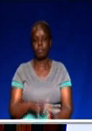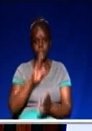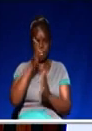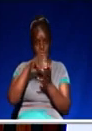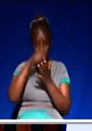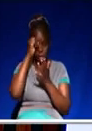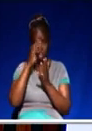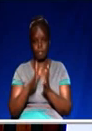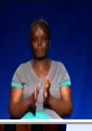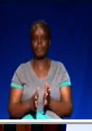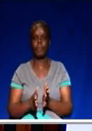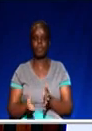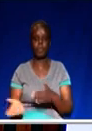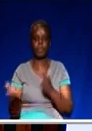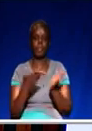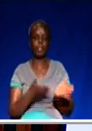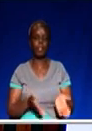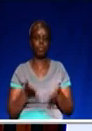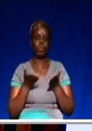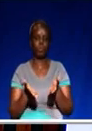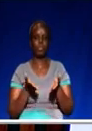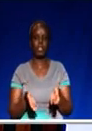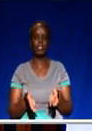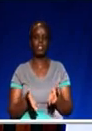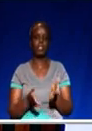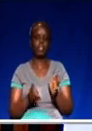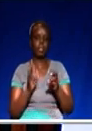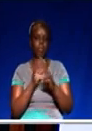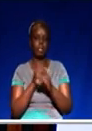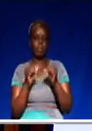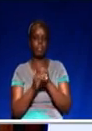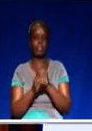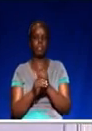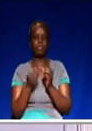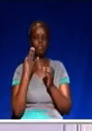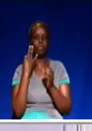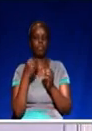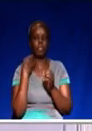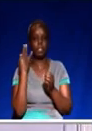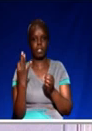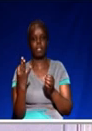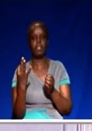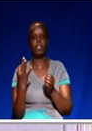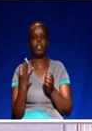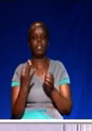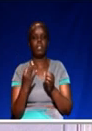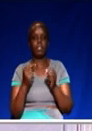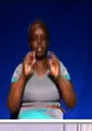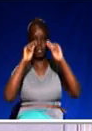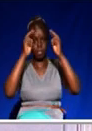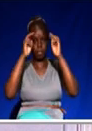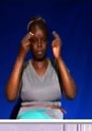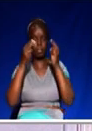Hello students, welcome to Mathematics Form 3, and our topic of